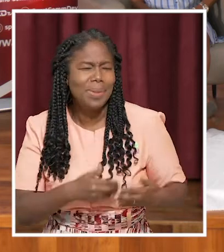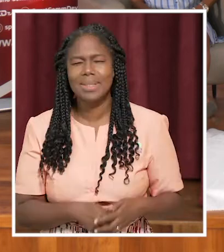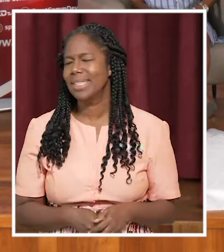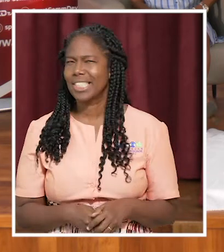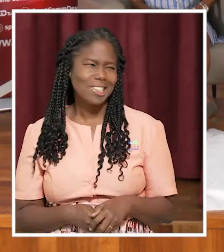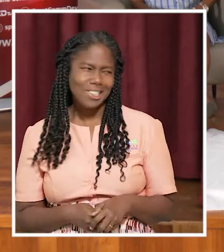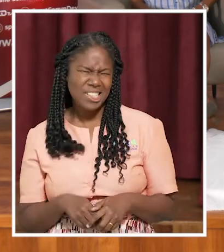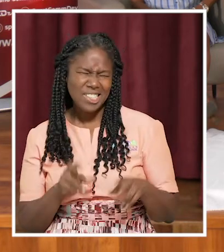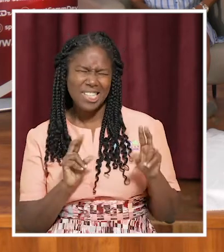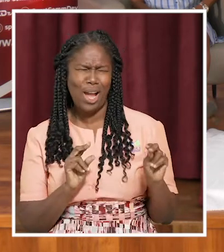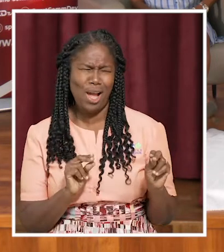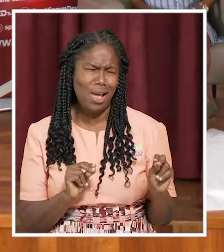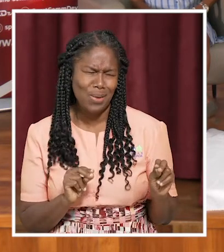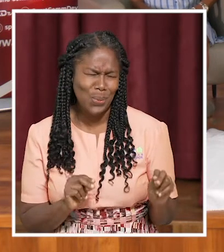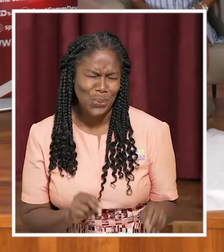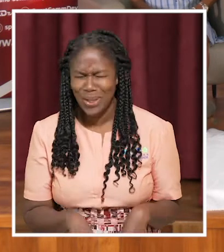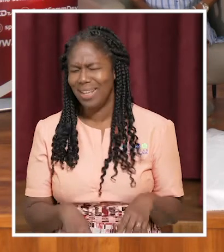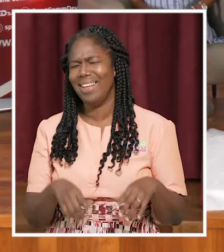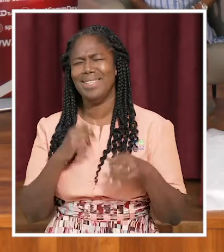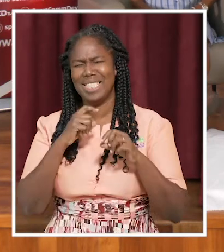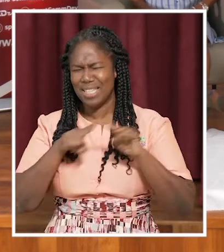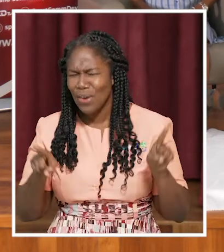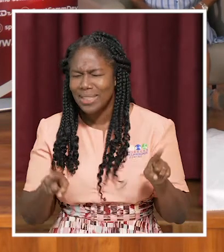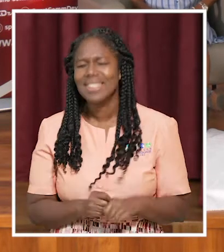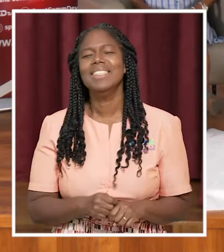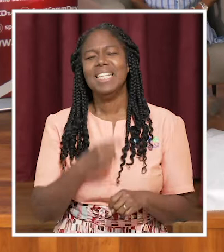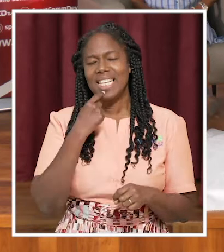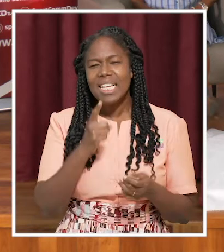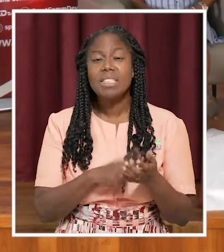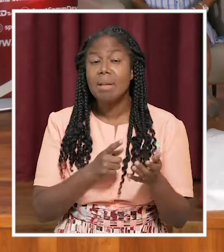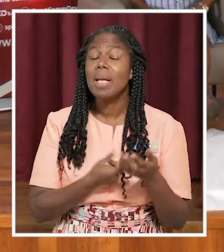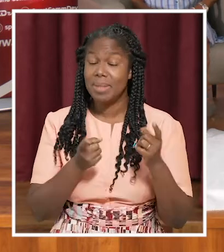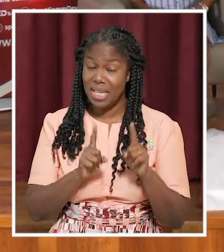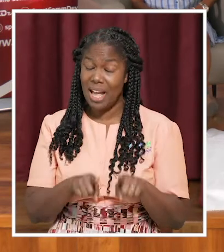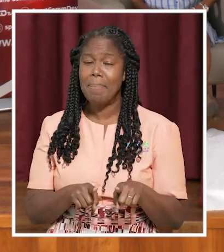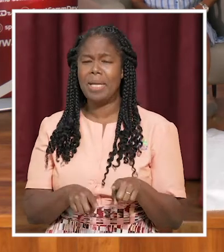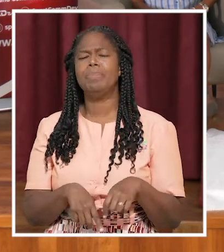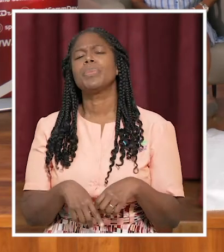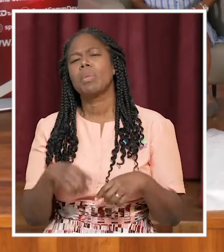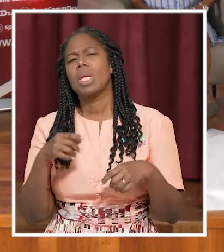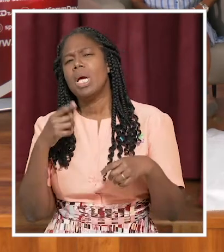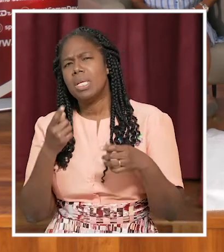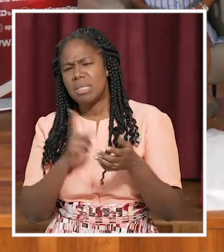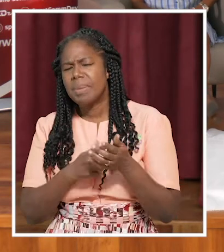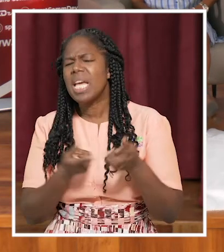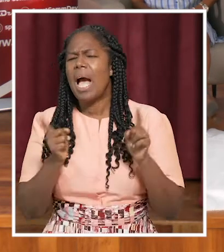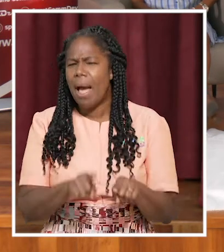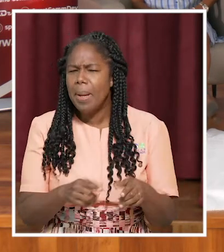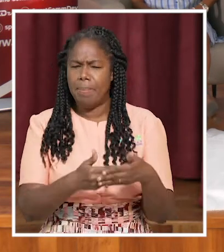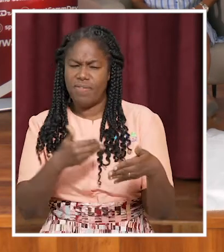at the moment. And then I heard you saying that sometimes it may be an event that happened before and then you feel the physical effects of it